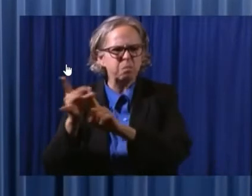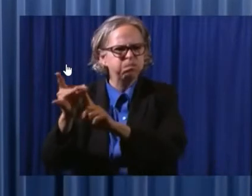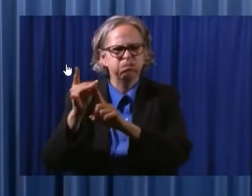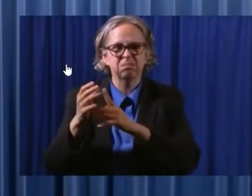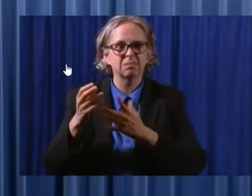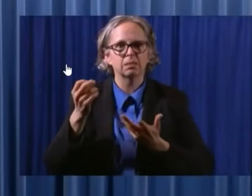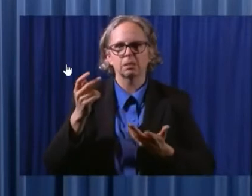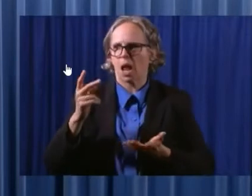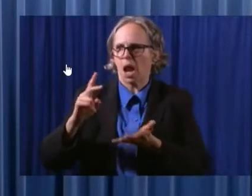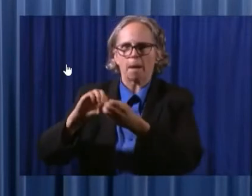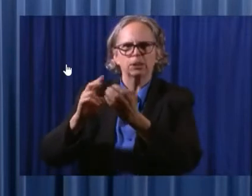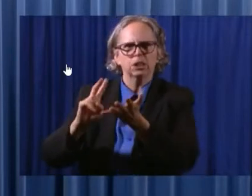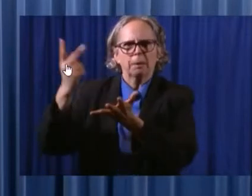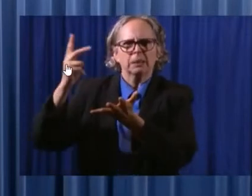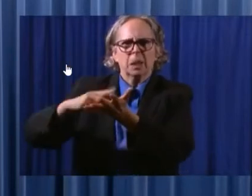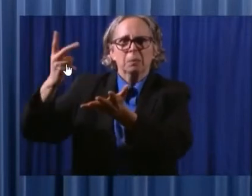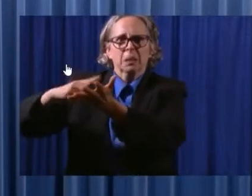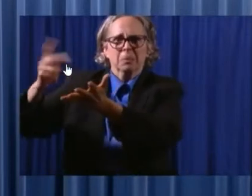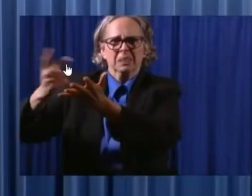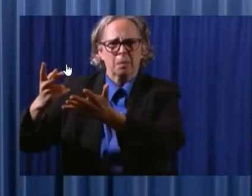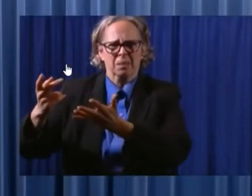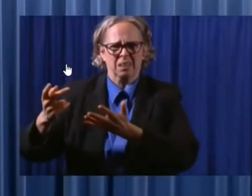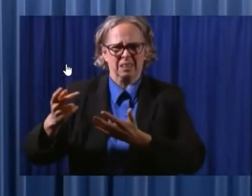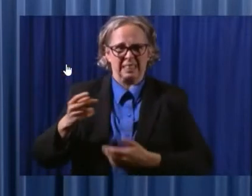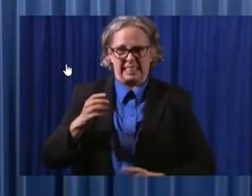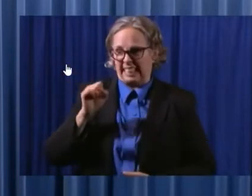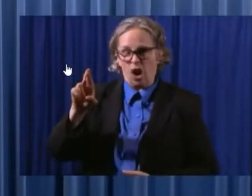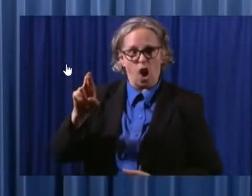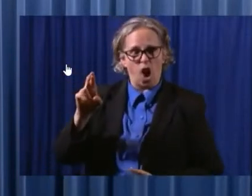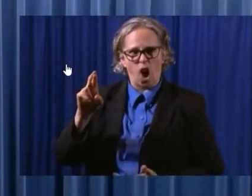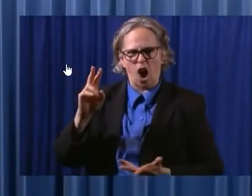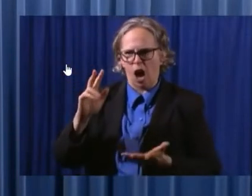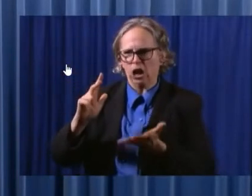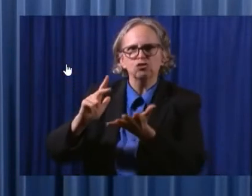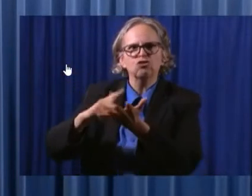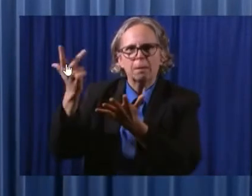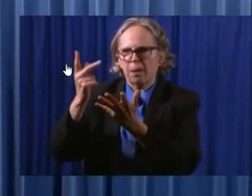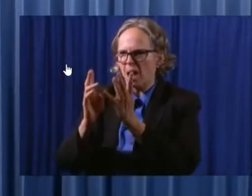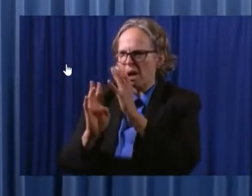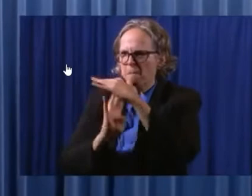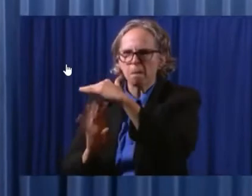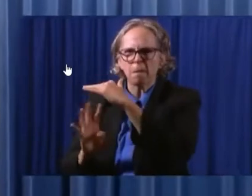the average number of ER visits has tripled. Huron County.